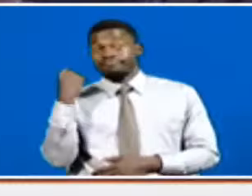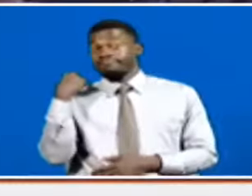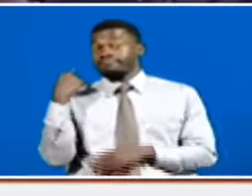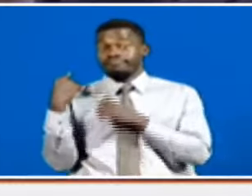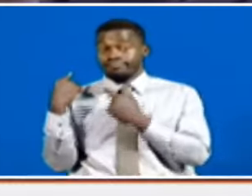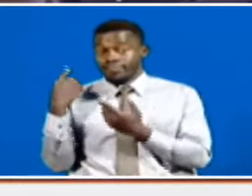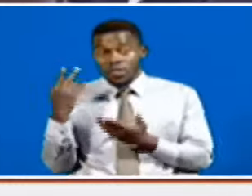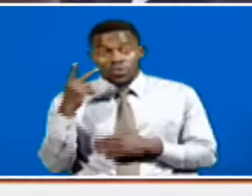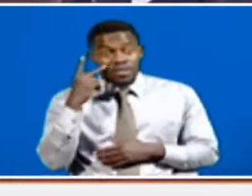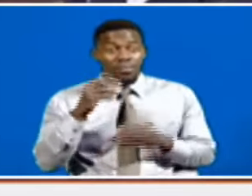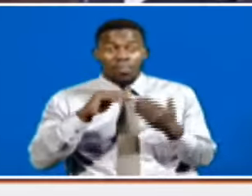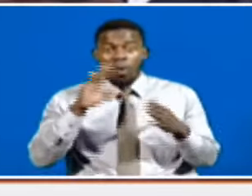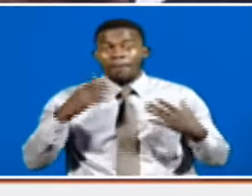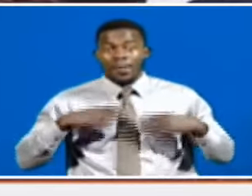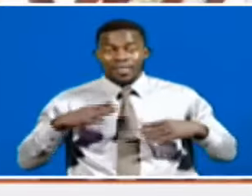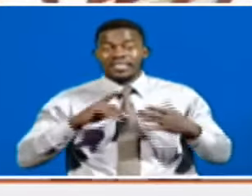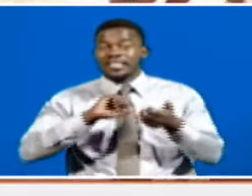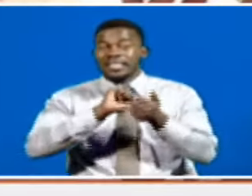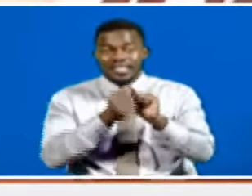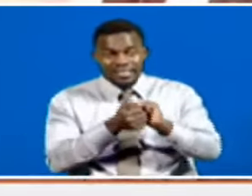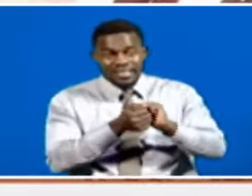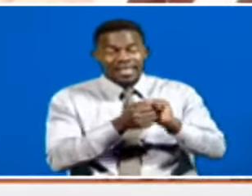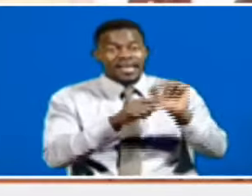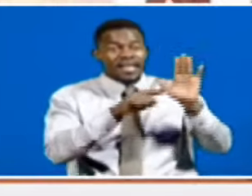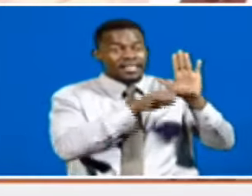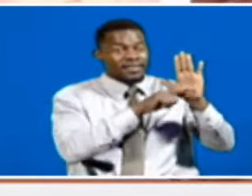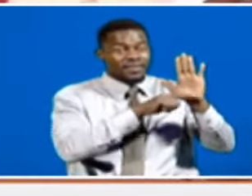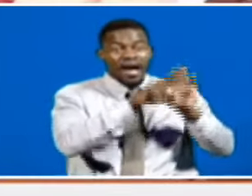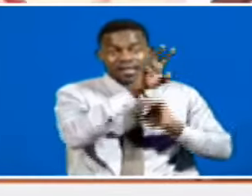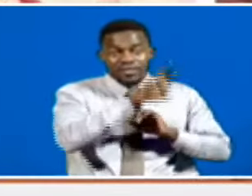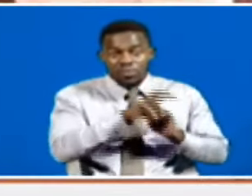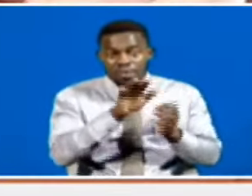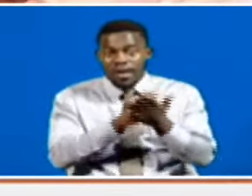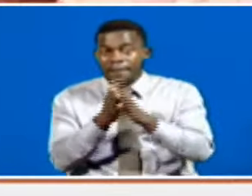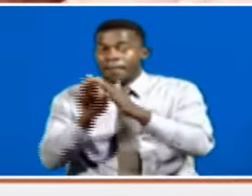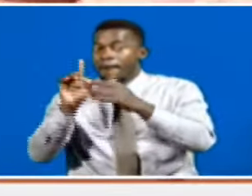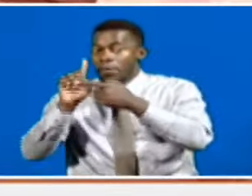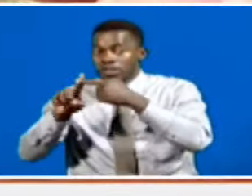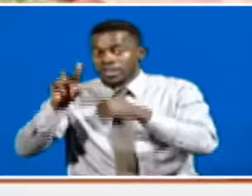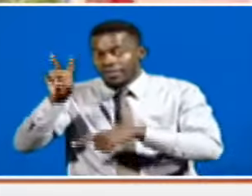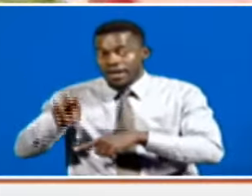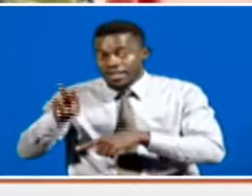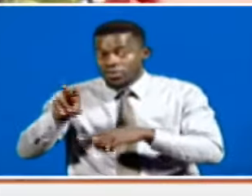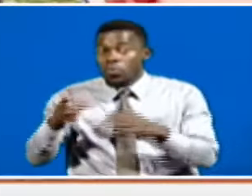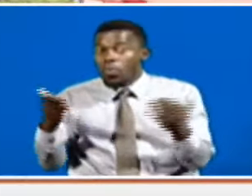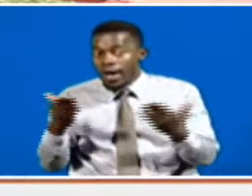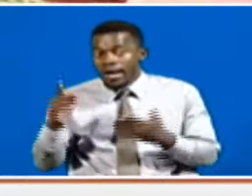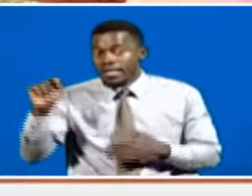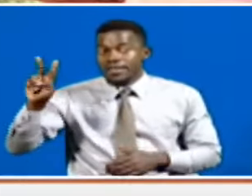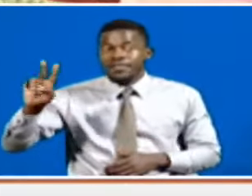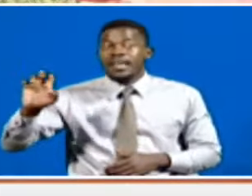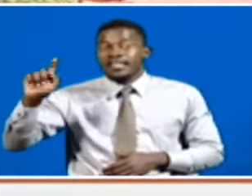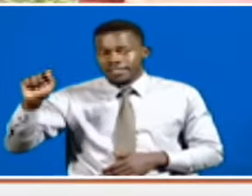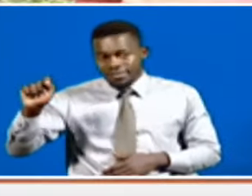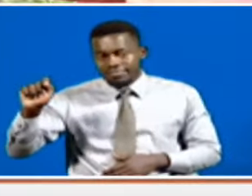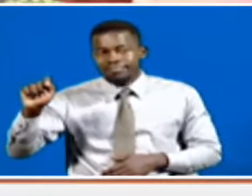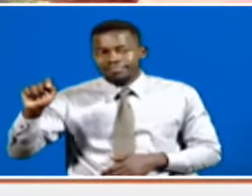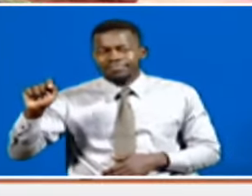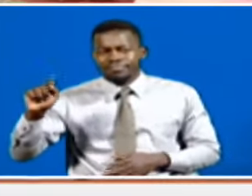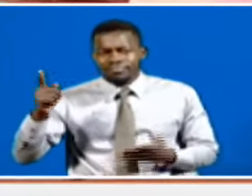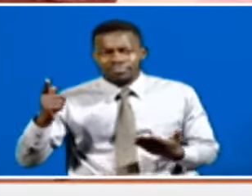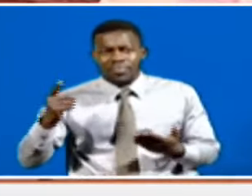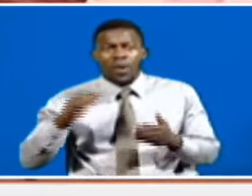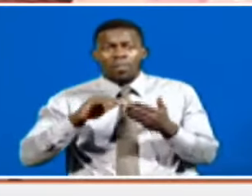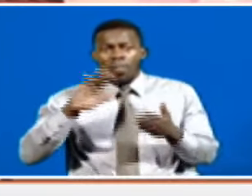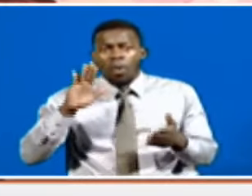many change their perception on TVET. Some students who scored up to grade A-plane in their KCS exams are said to